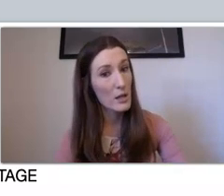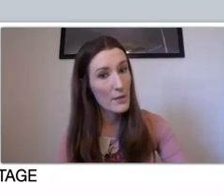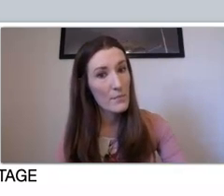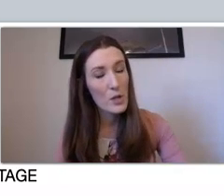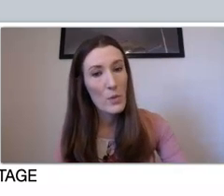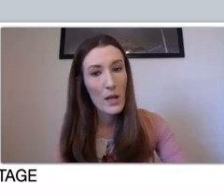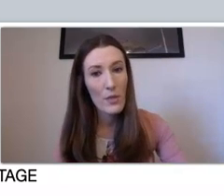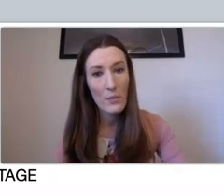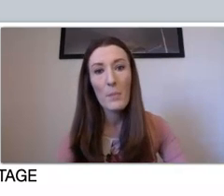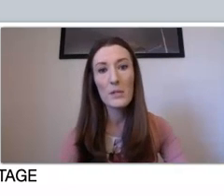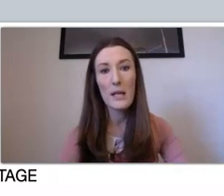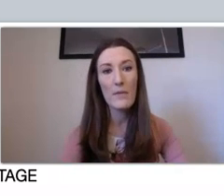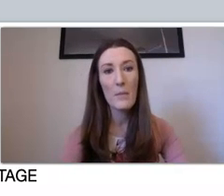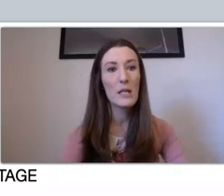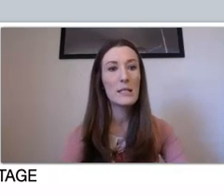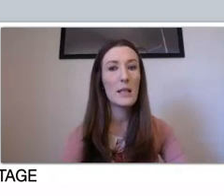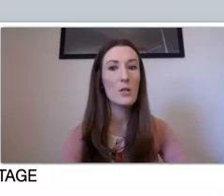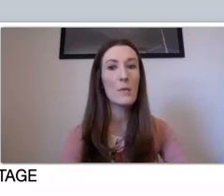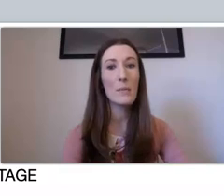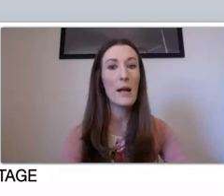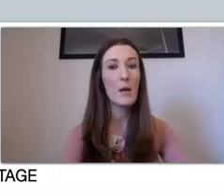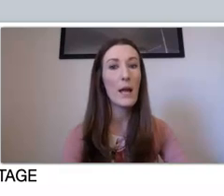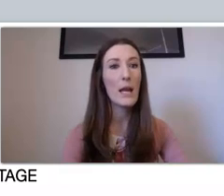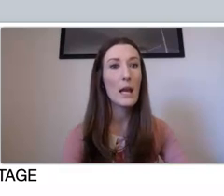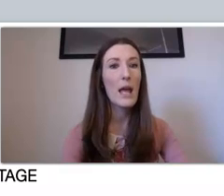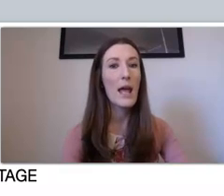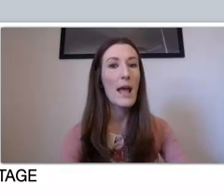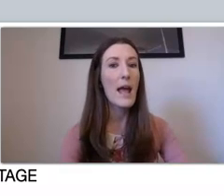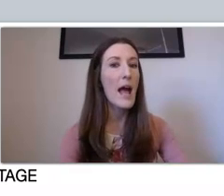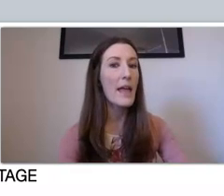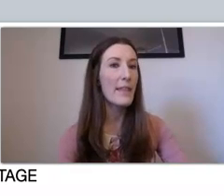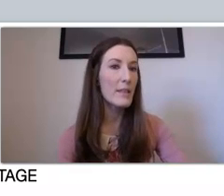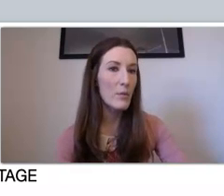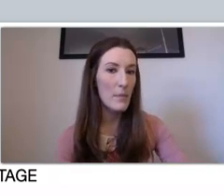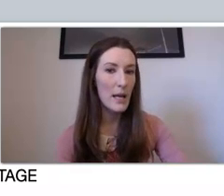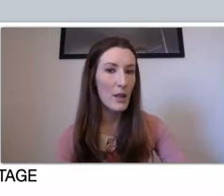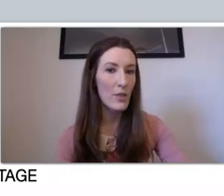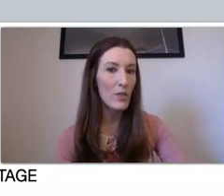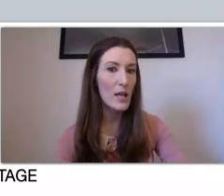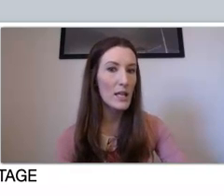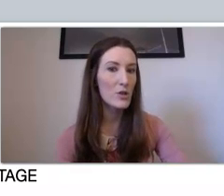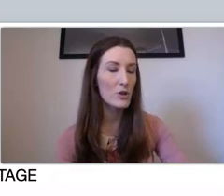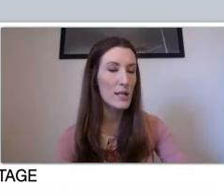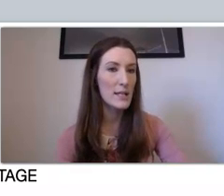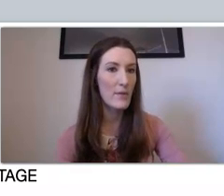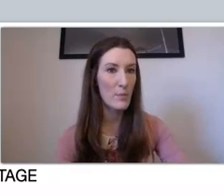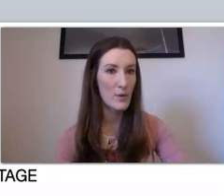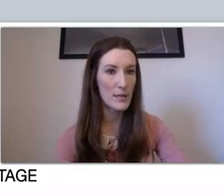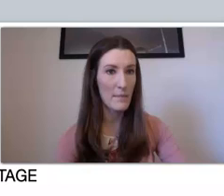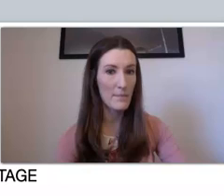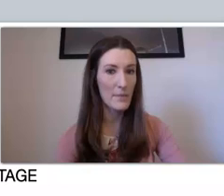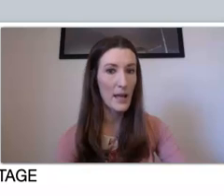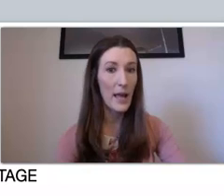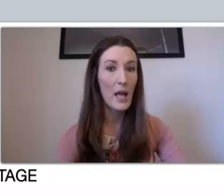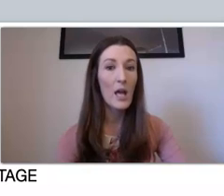in color. 23% of Americans say they dream in black and white. And then the remaining is